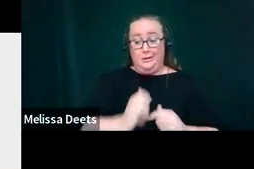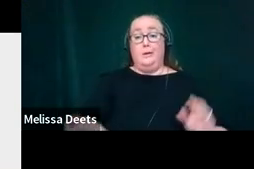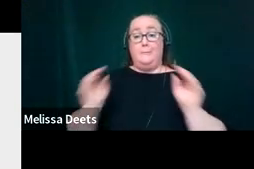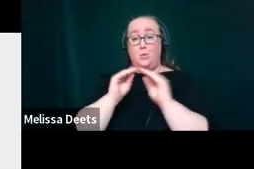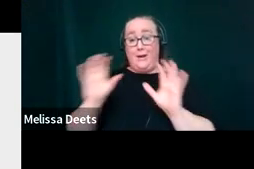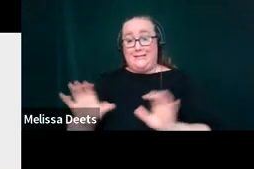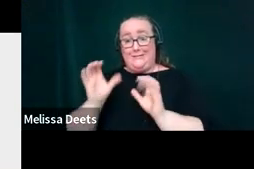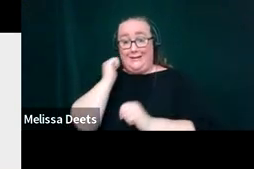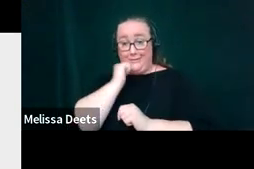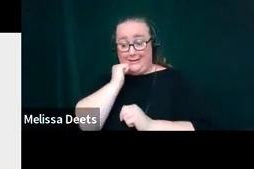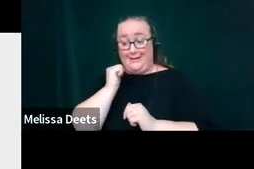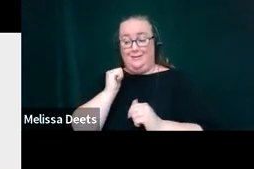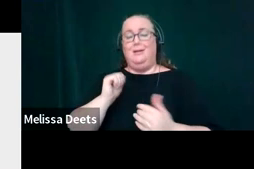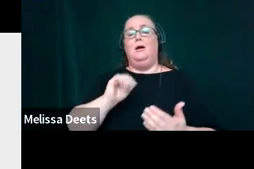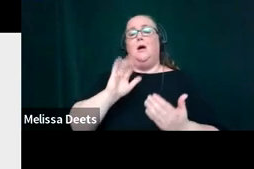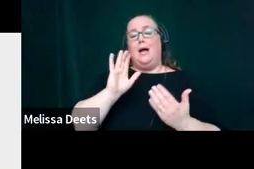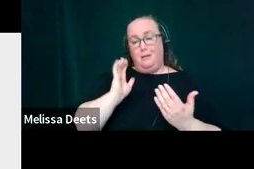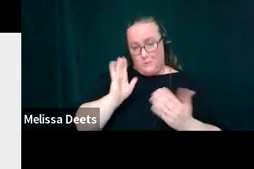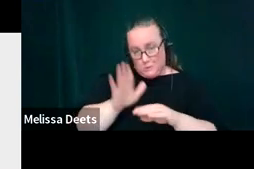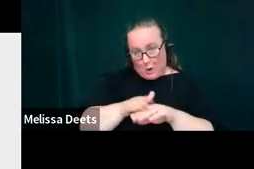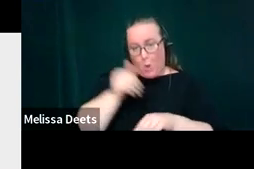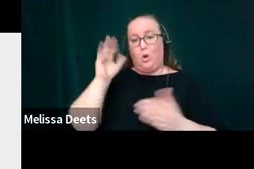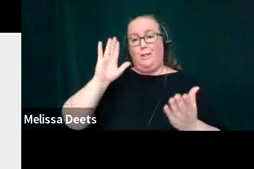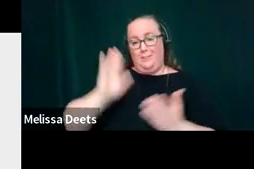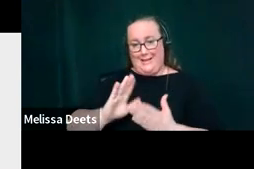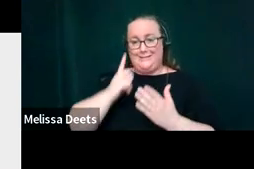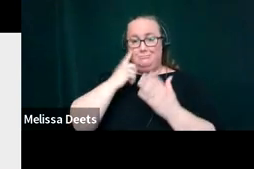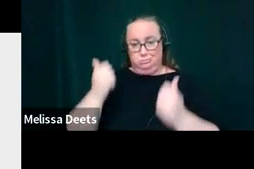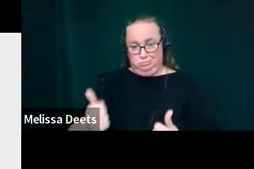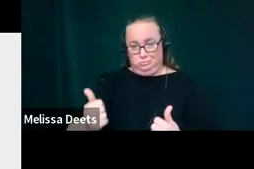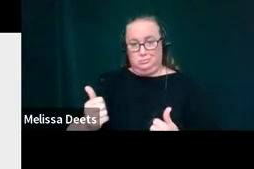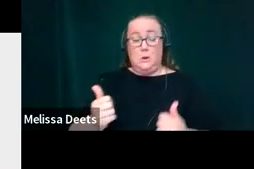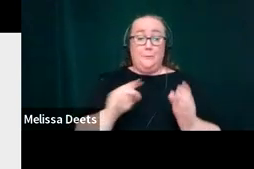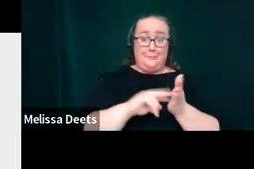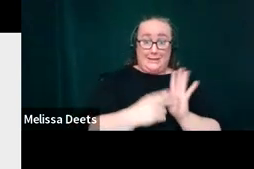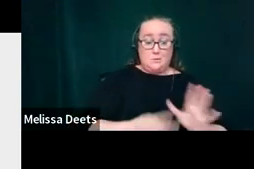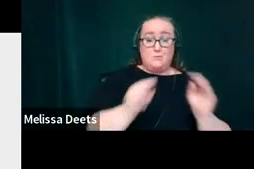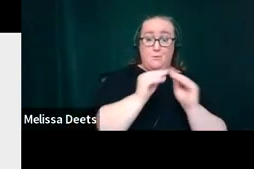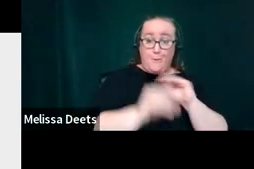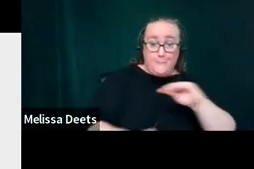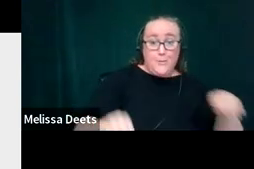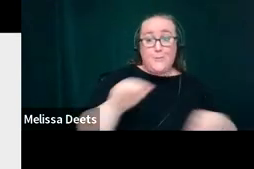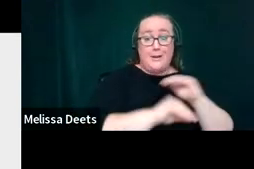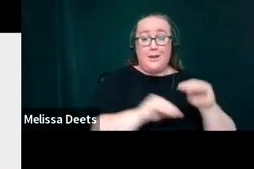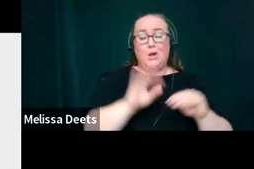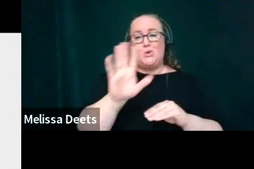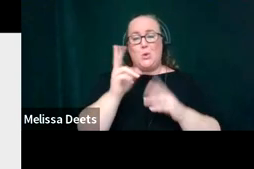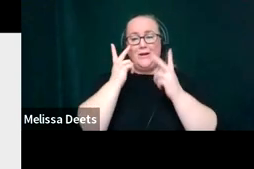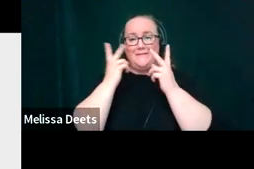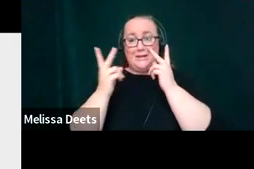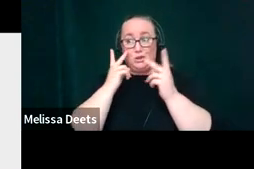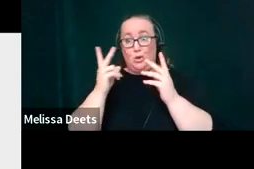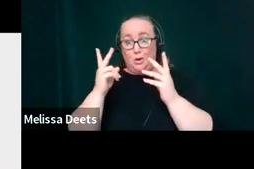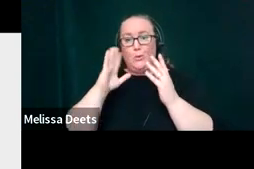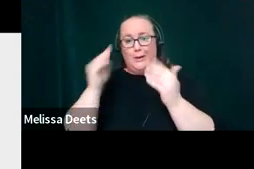had slower visual field loss. So the more that you were moving around, the less likely it was that your visual fields would progress. And